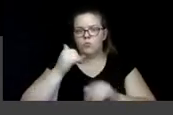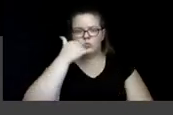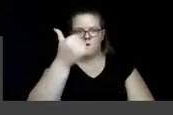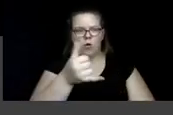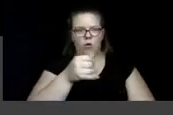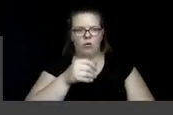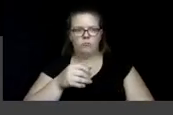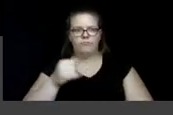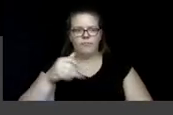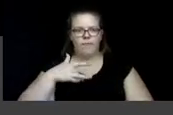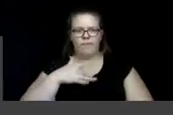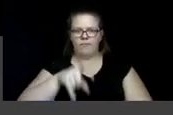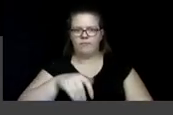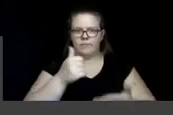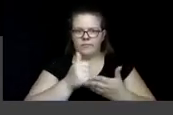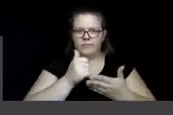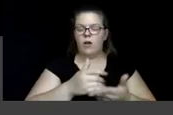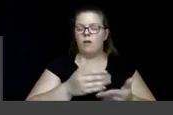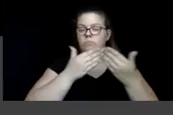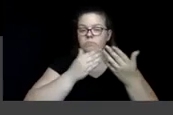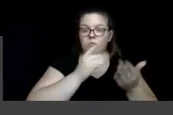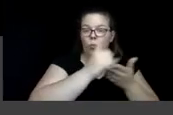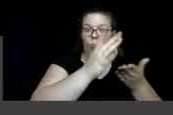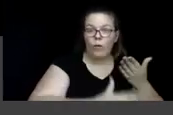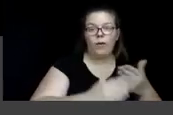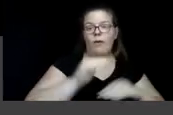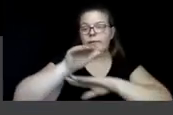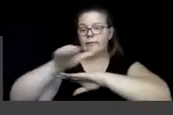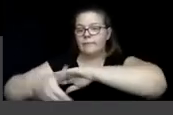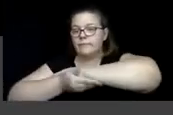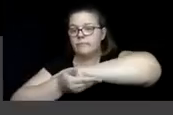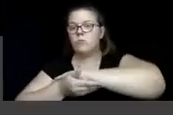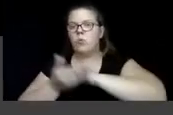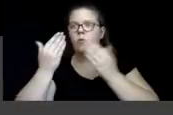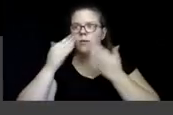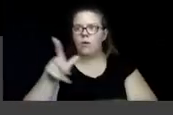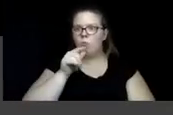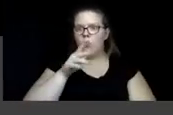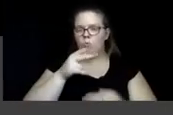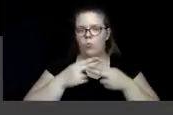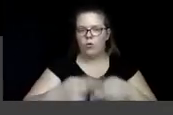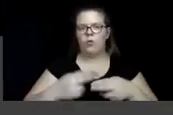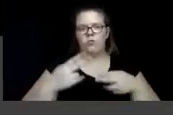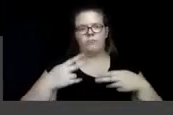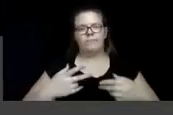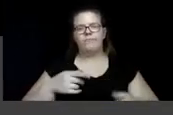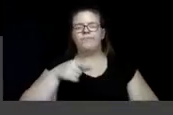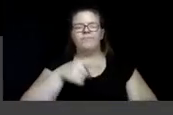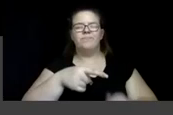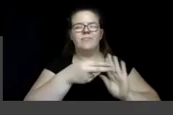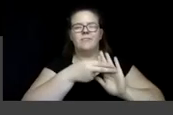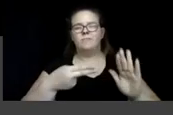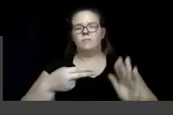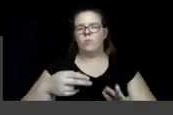on weekends or overnight, or if someone just didn't know who to call. It's called the crisis hotline. And what happens when